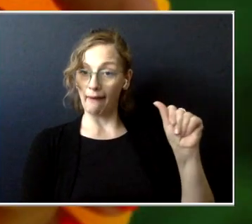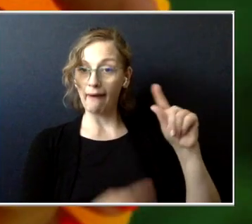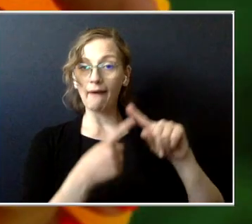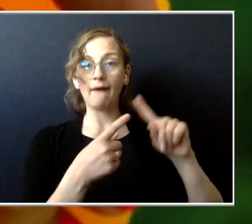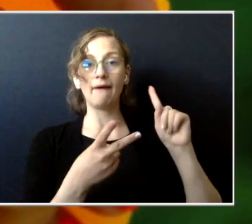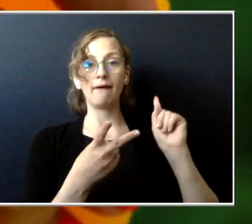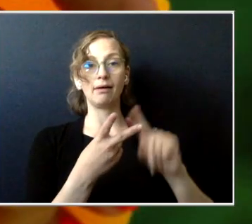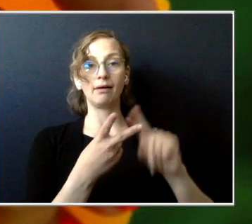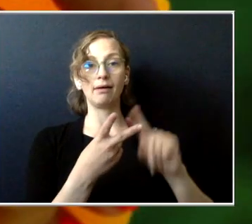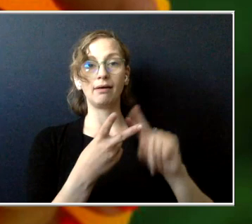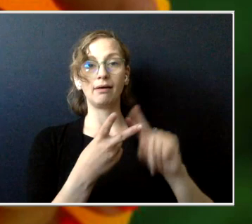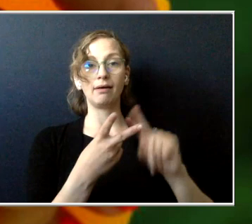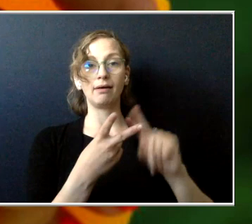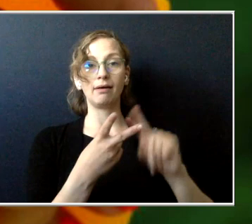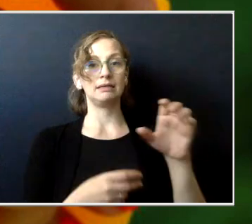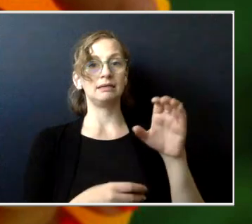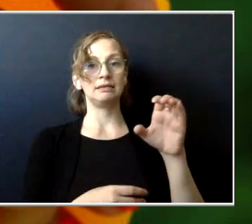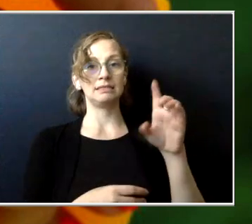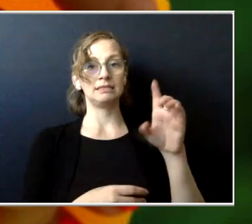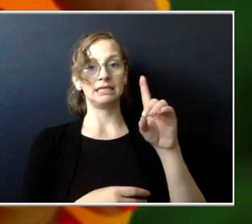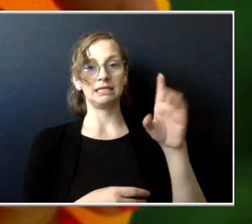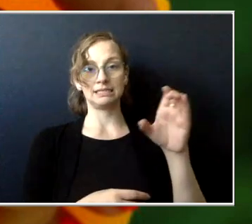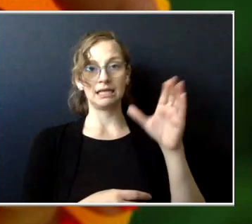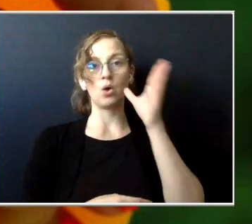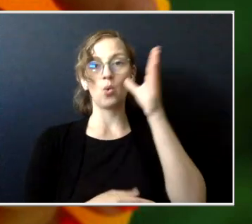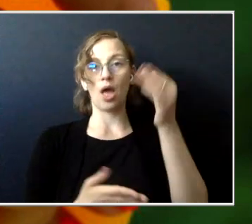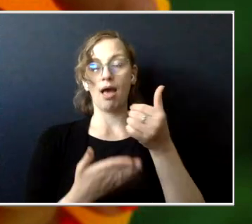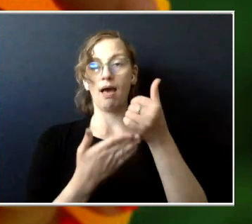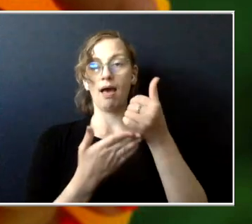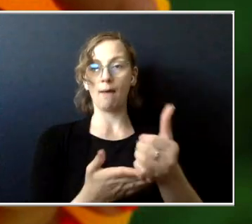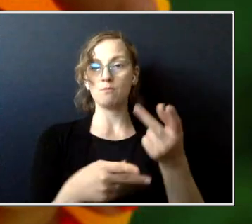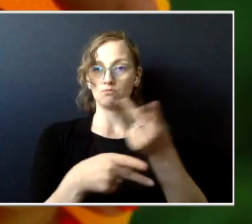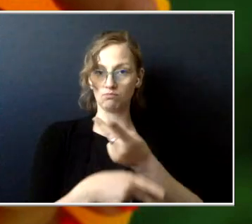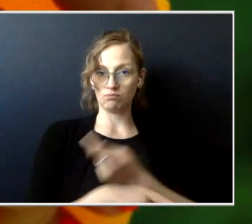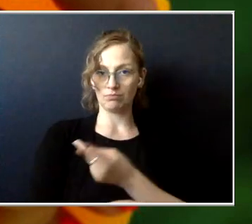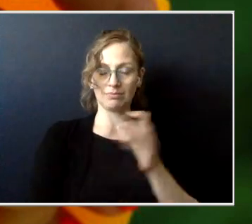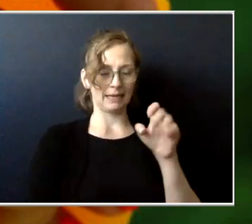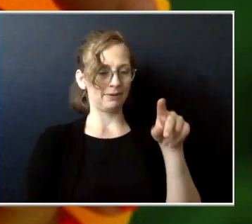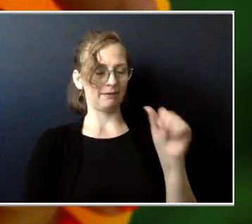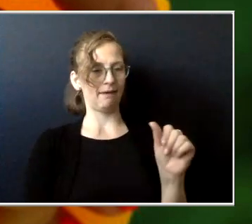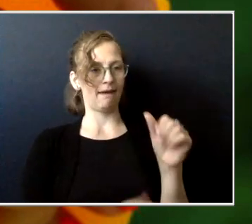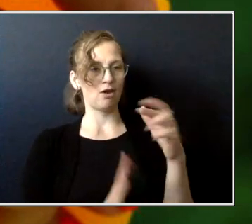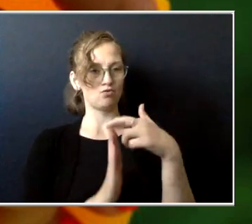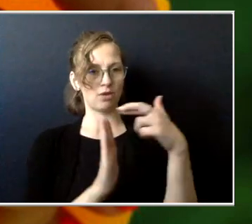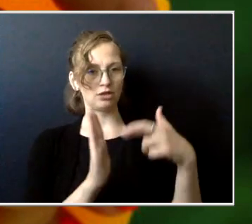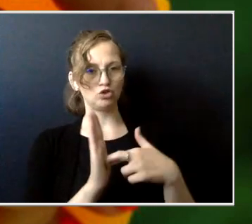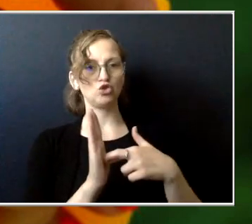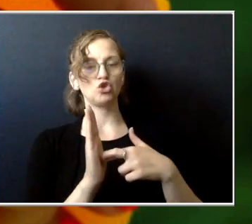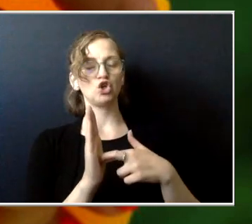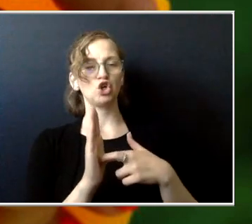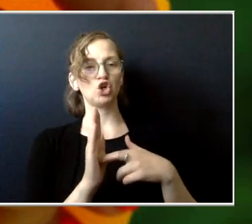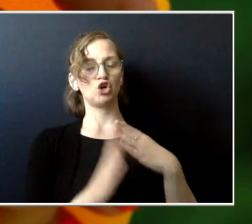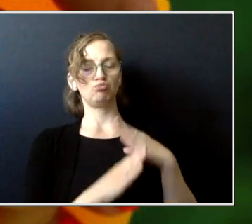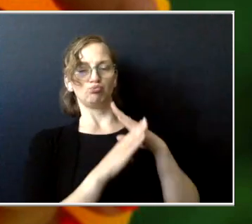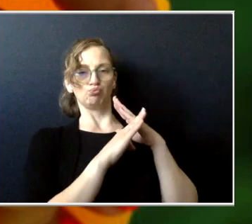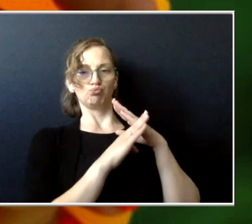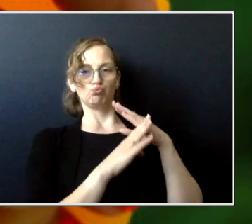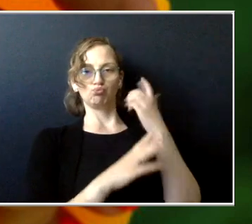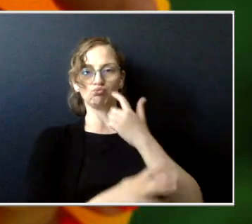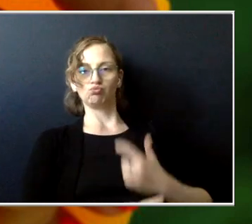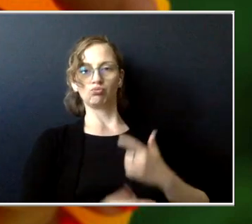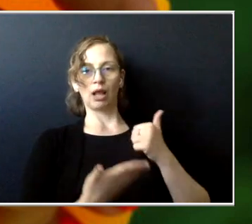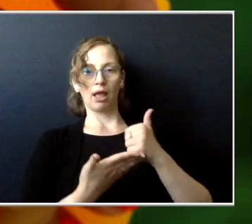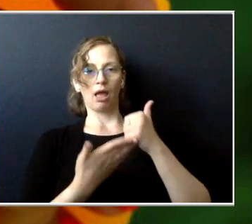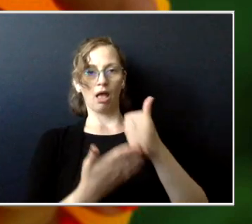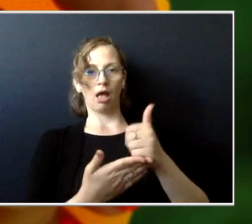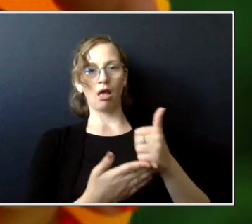help you identify what are the EPA registered repellents to help protect you and where those